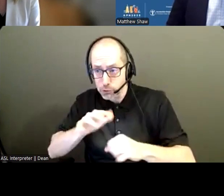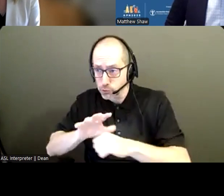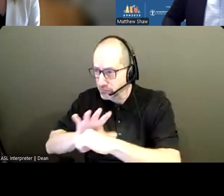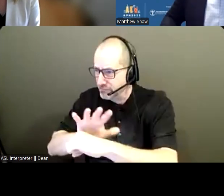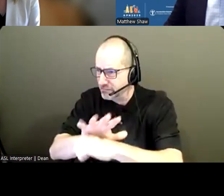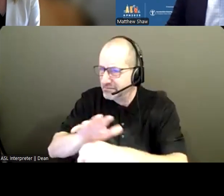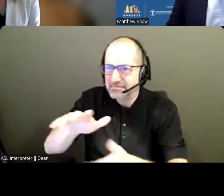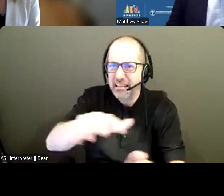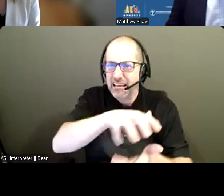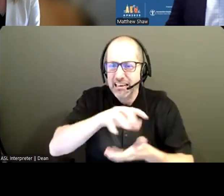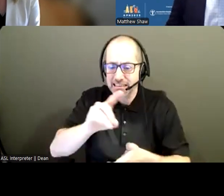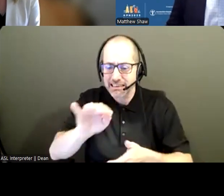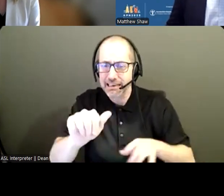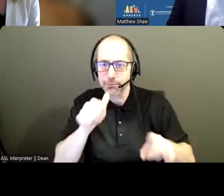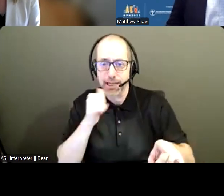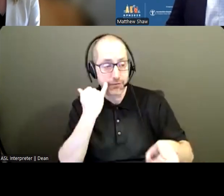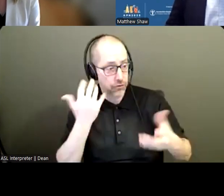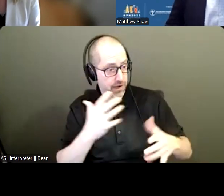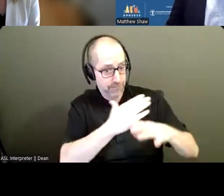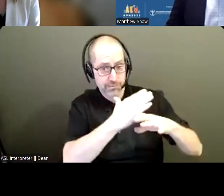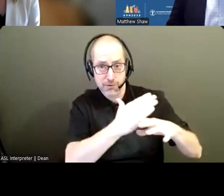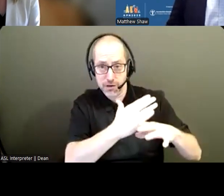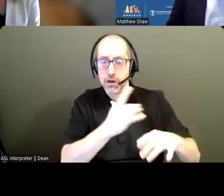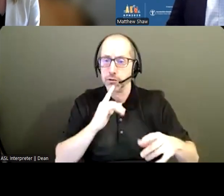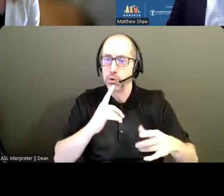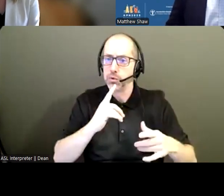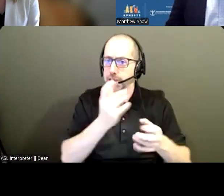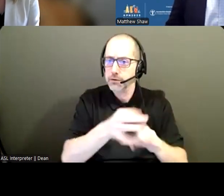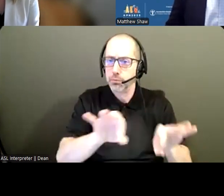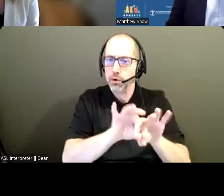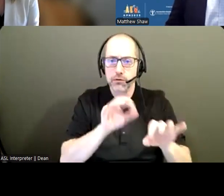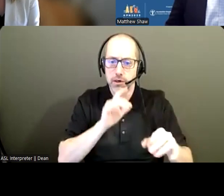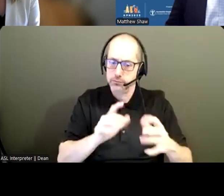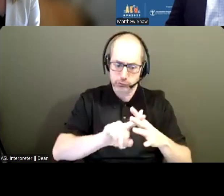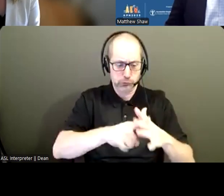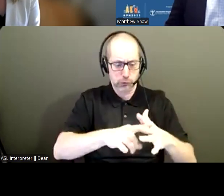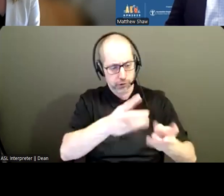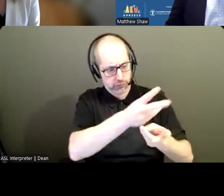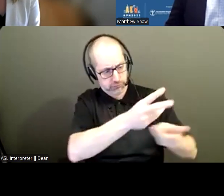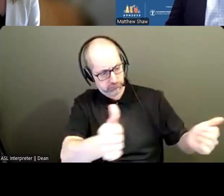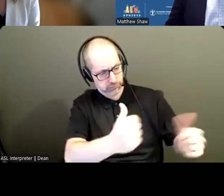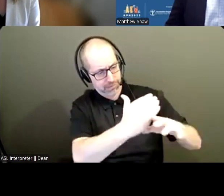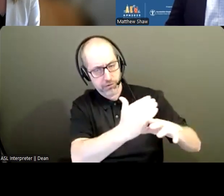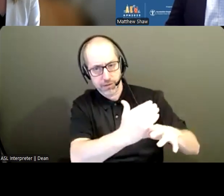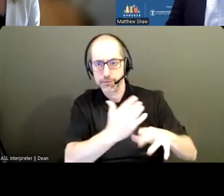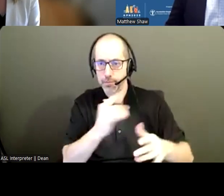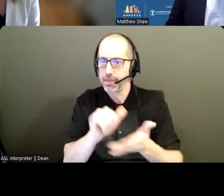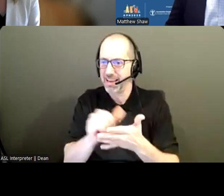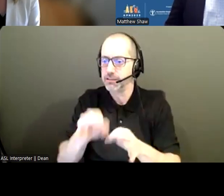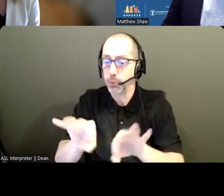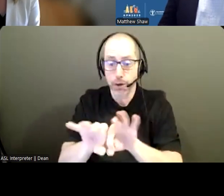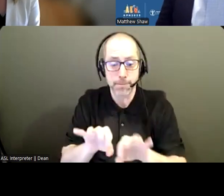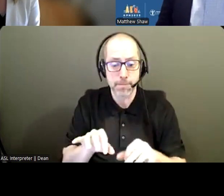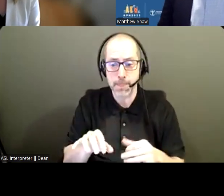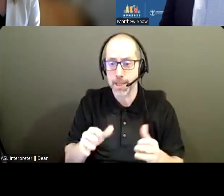So ruling that out from the top, I think is a very important point to bring up. I